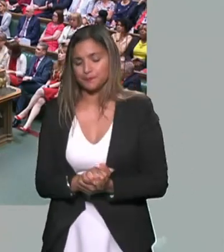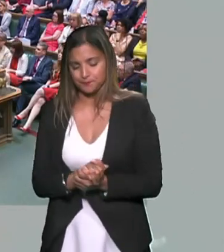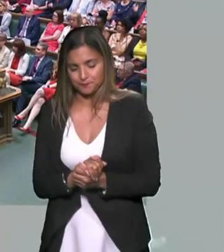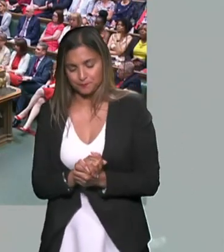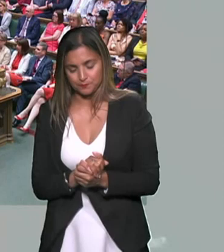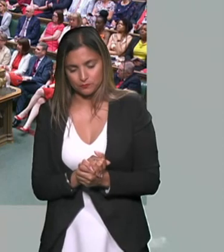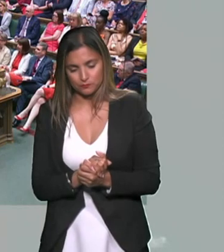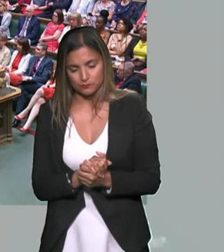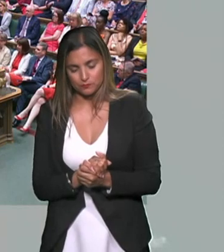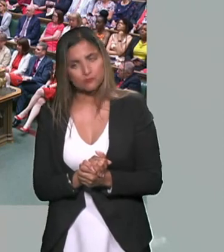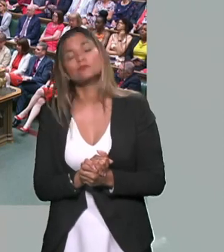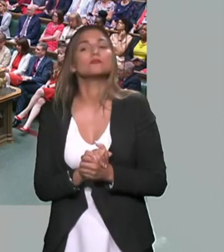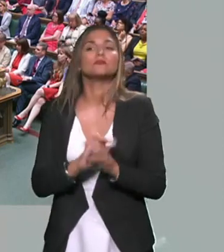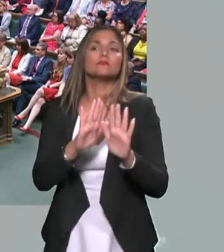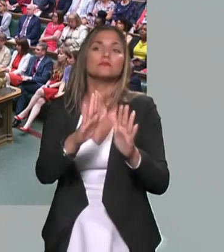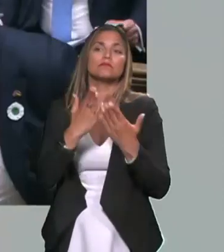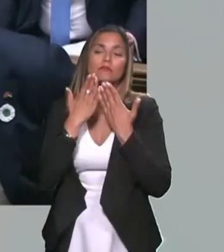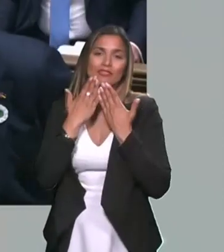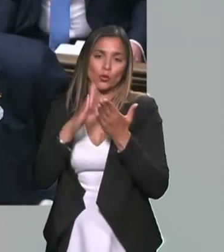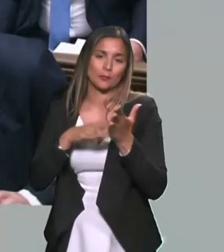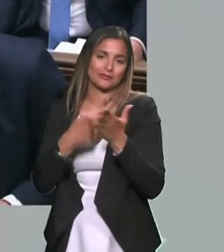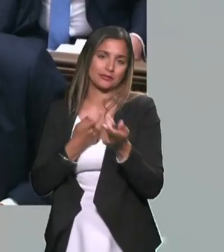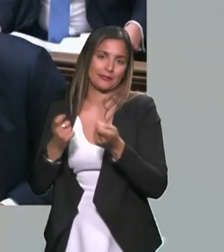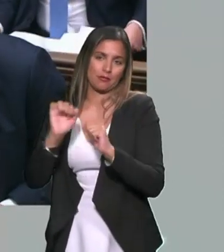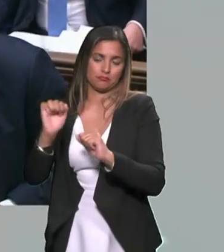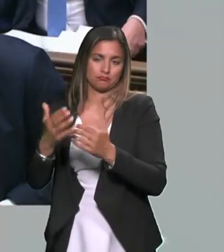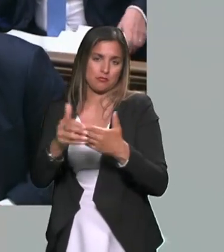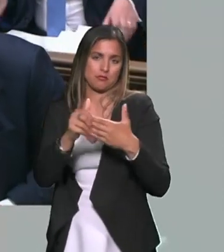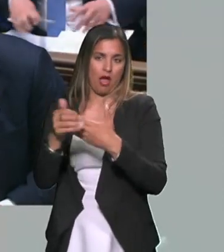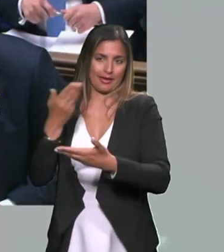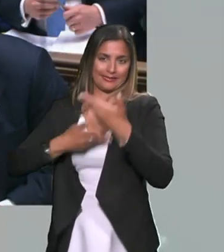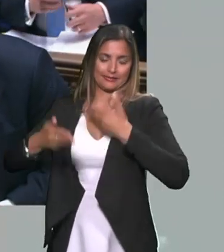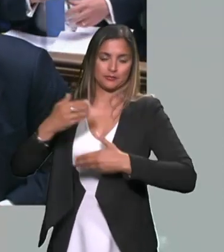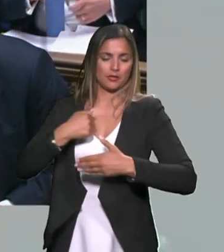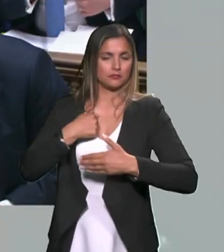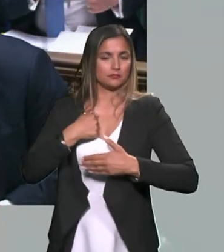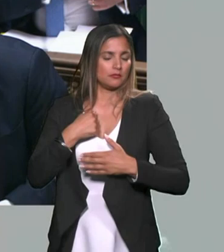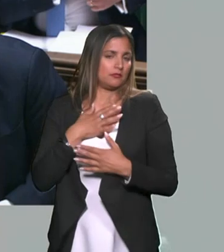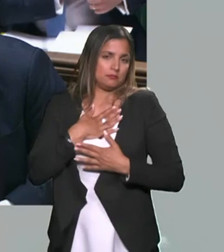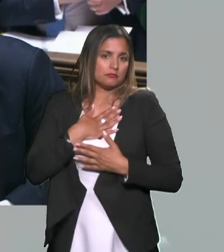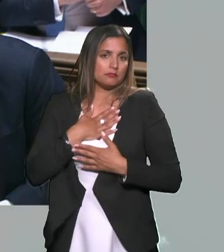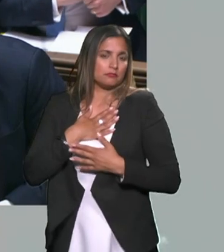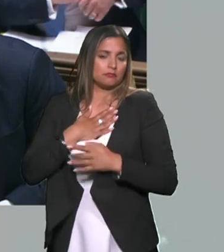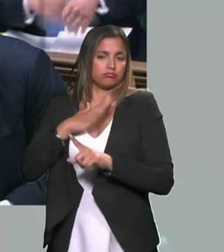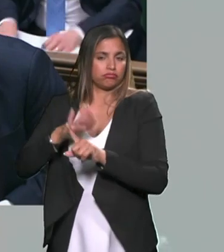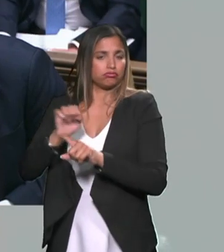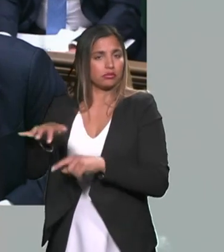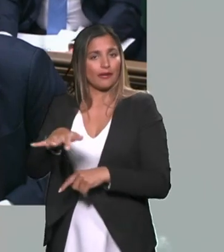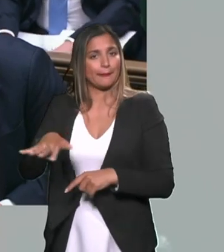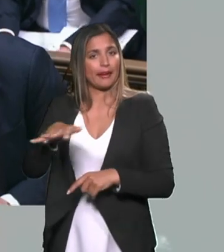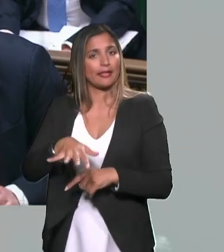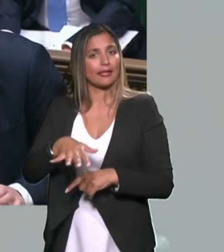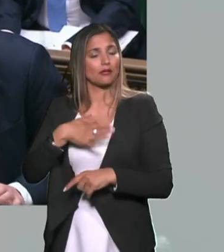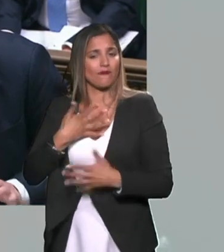I thank you, Mr. Speaker, for your guidance. But I think we can say safely how much we sympathise with the victim and